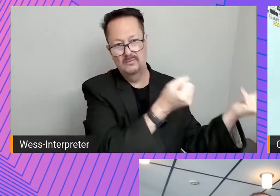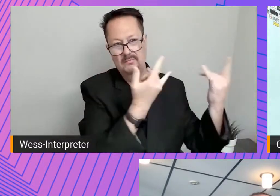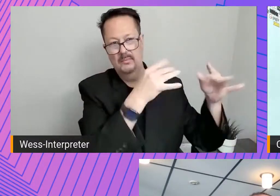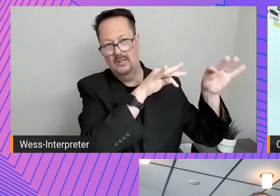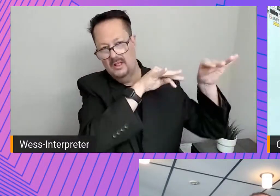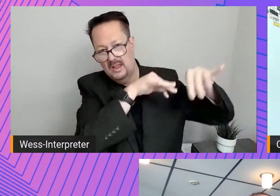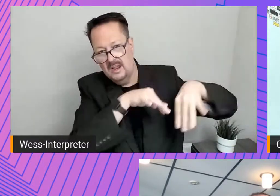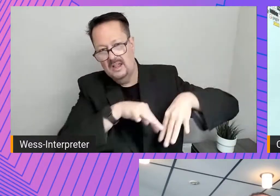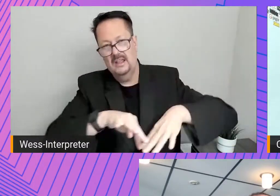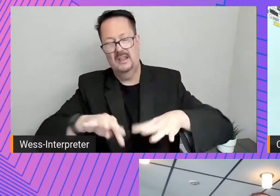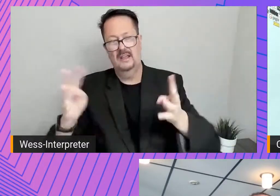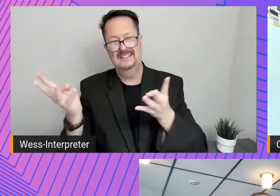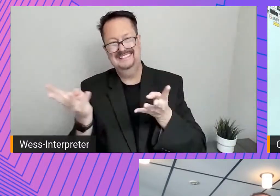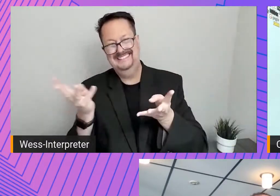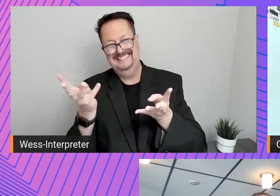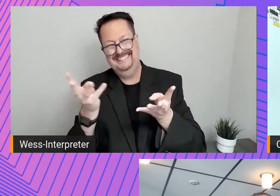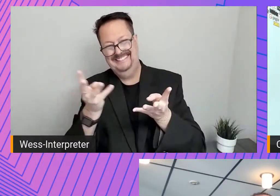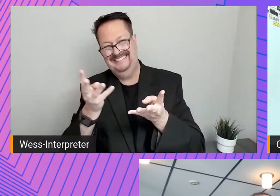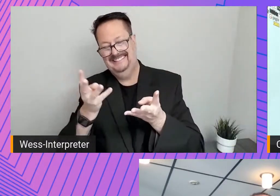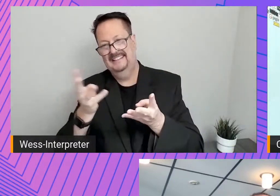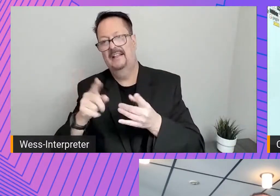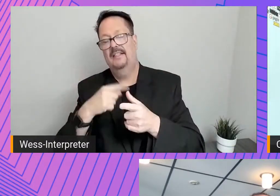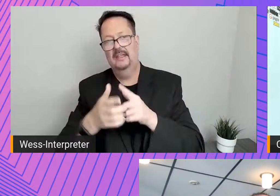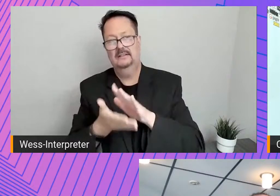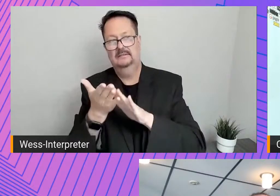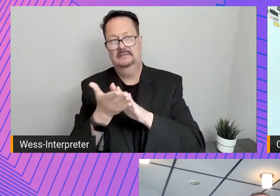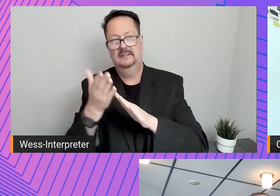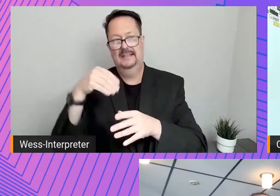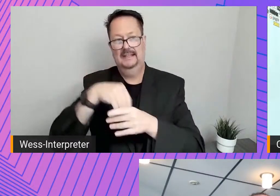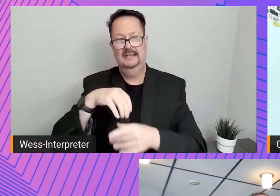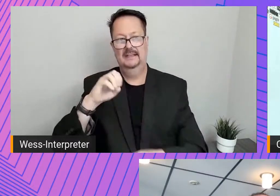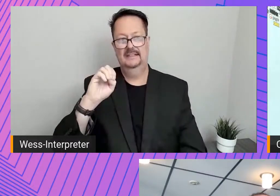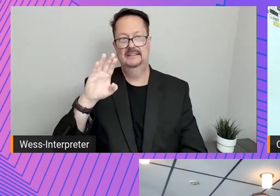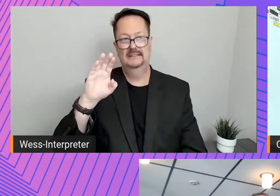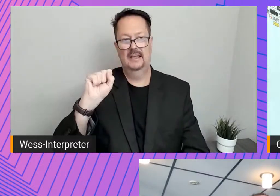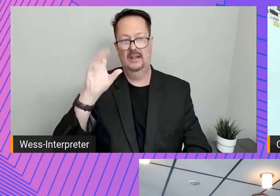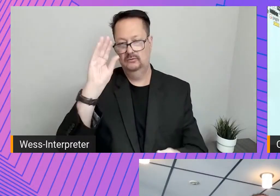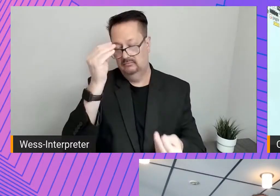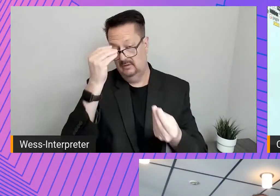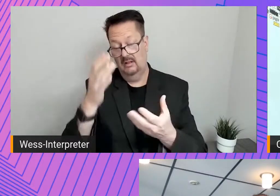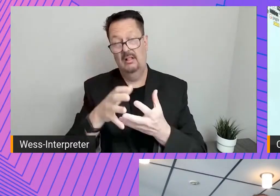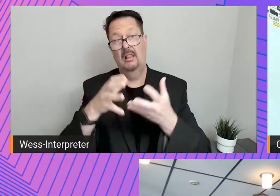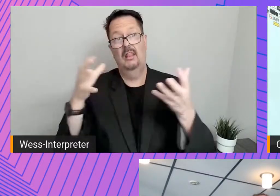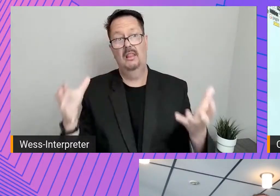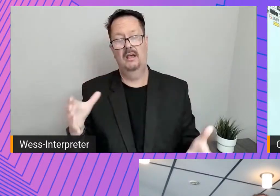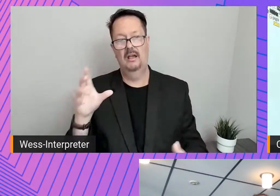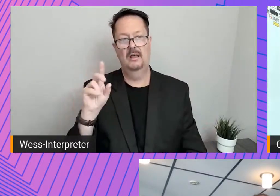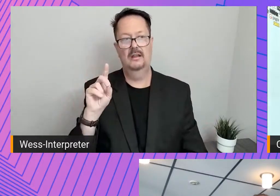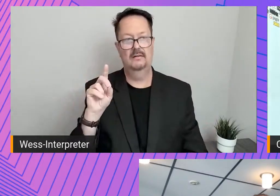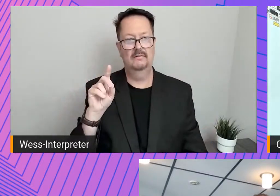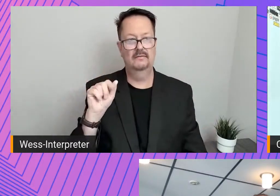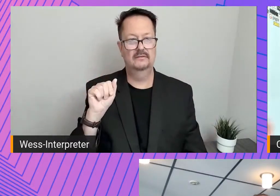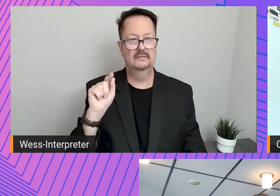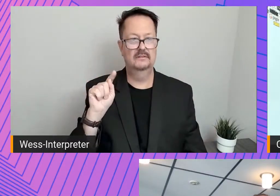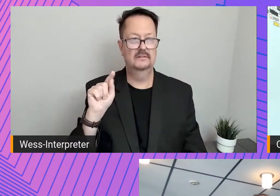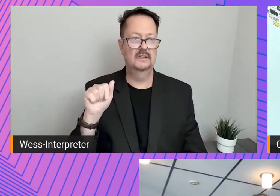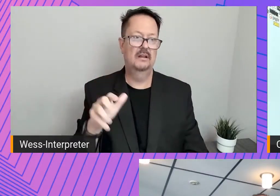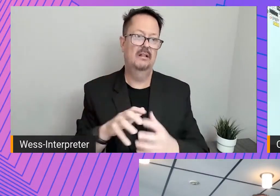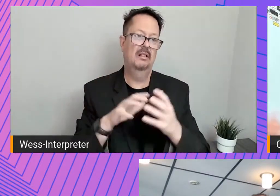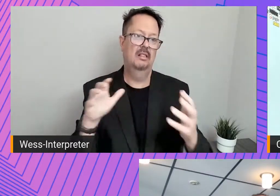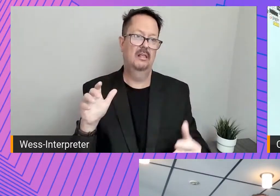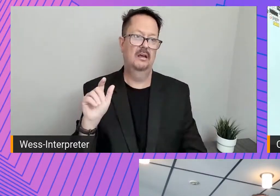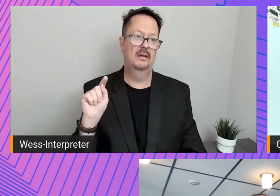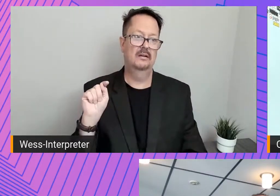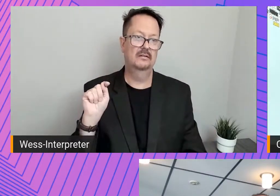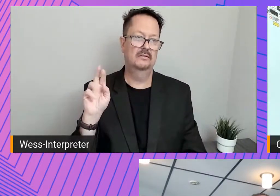and then the workflows is running in ECS for us. So a lot of data, a lot of traffic, and of course that